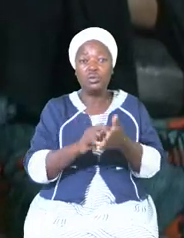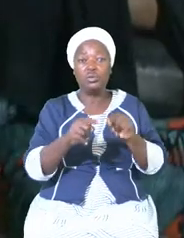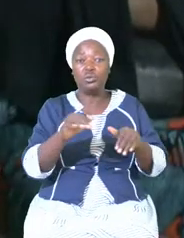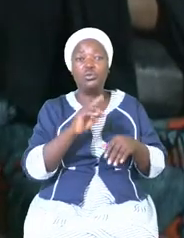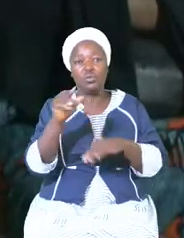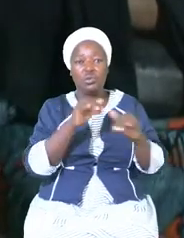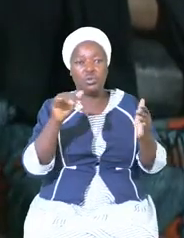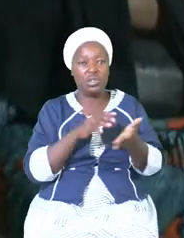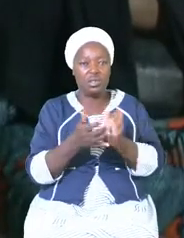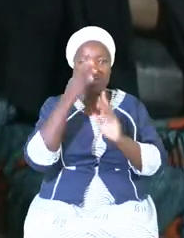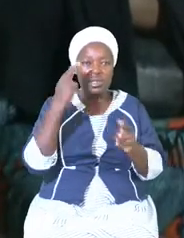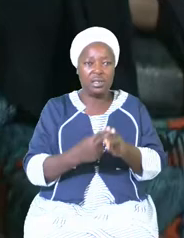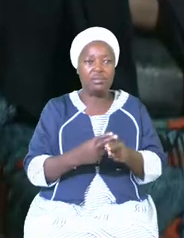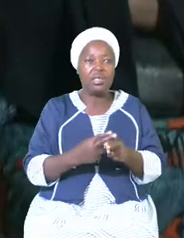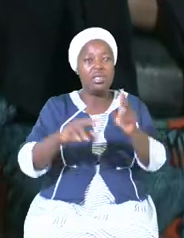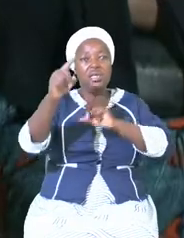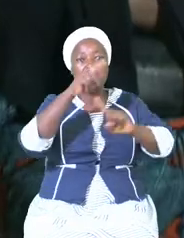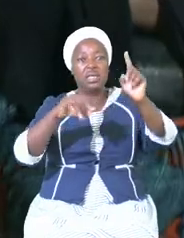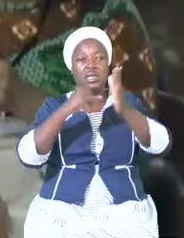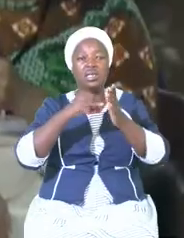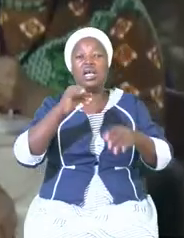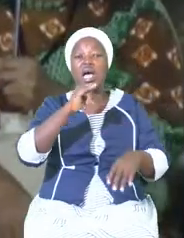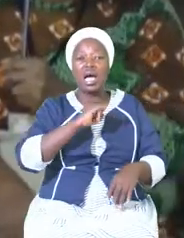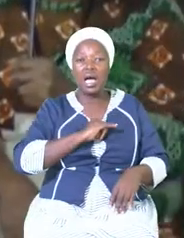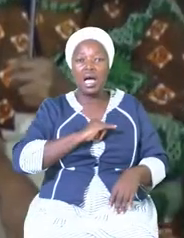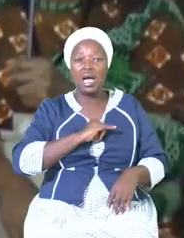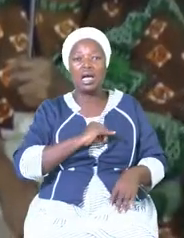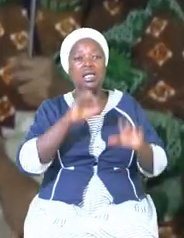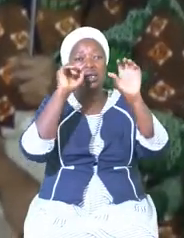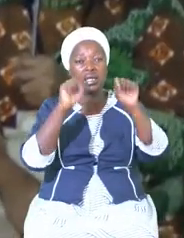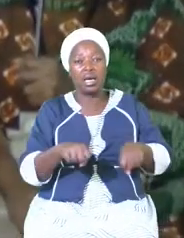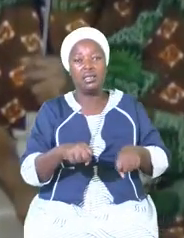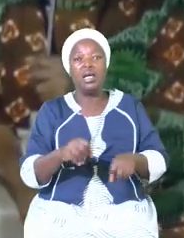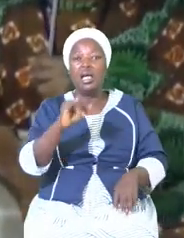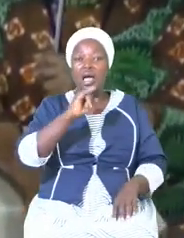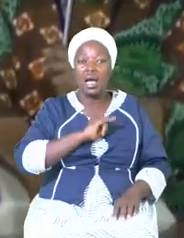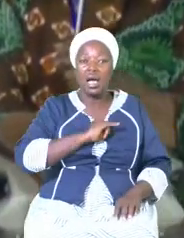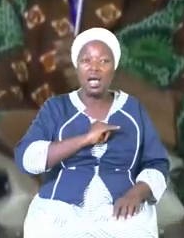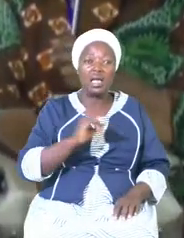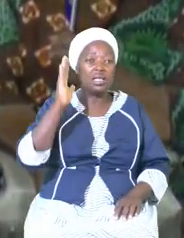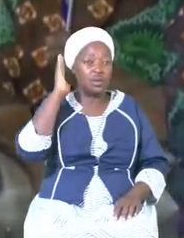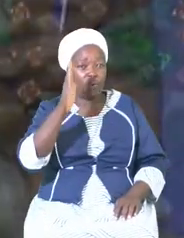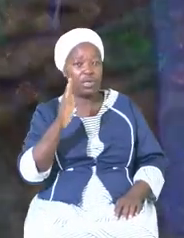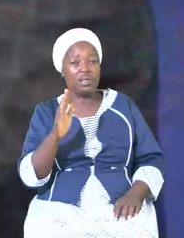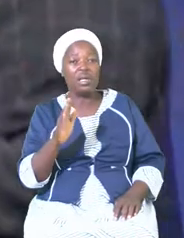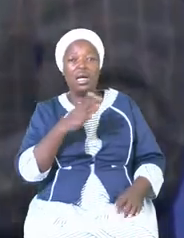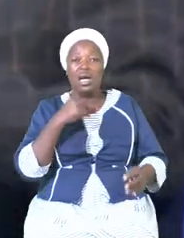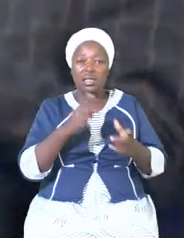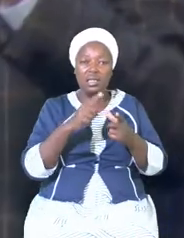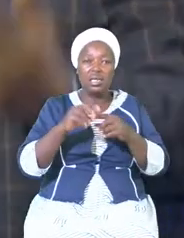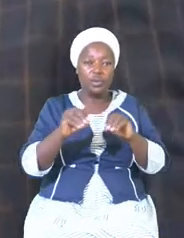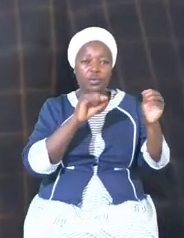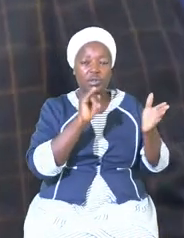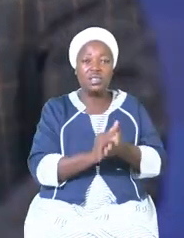I can. I will. And then you put that intention,